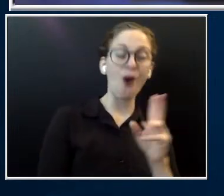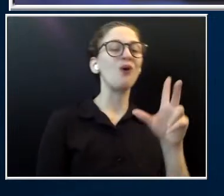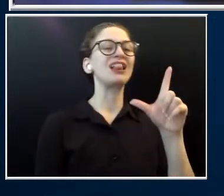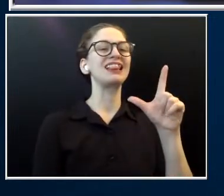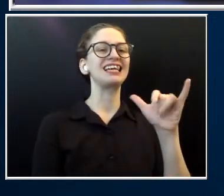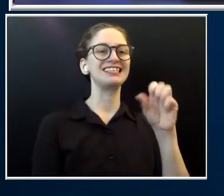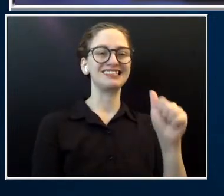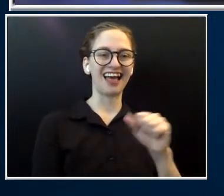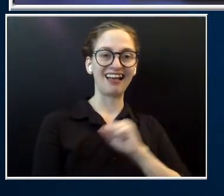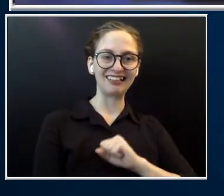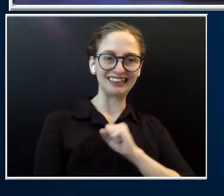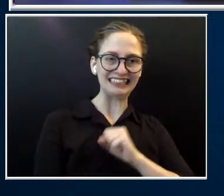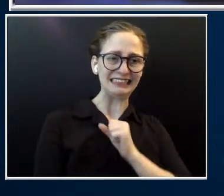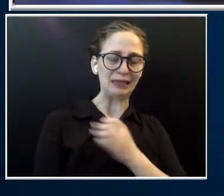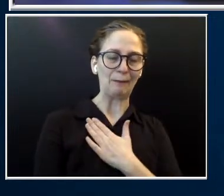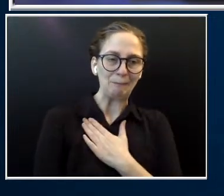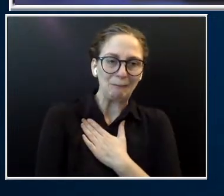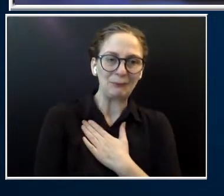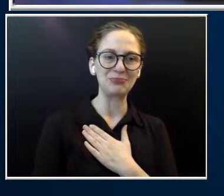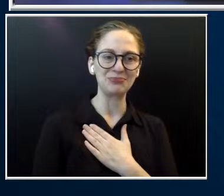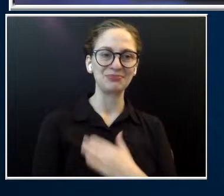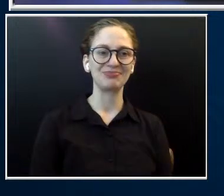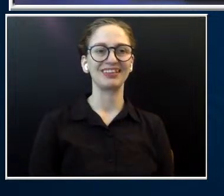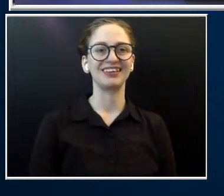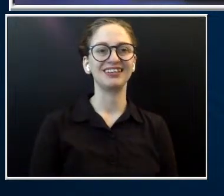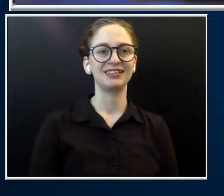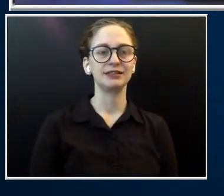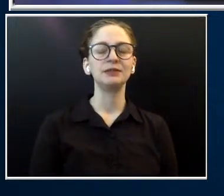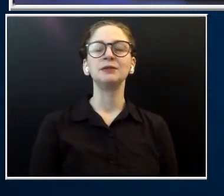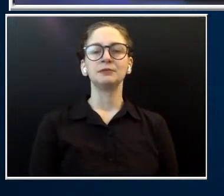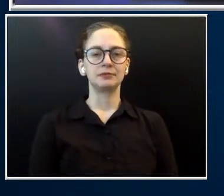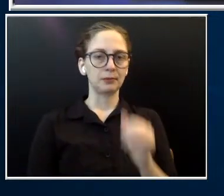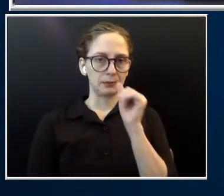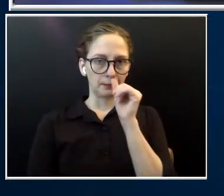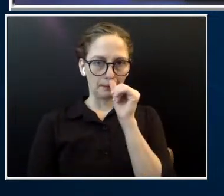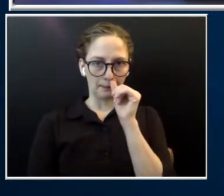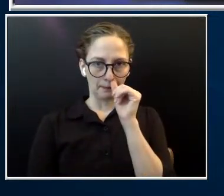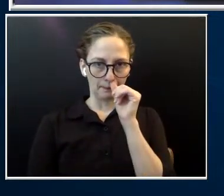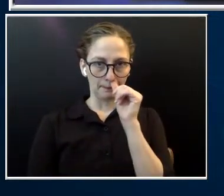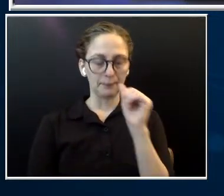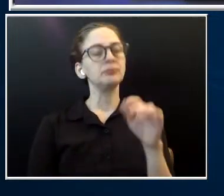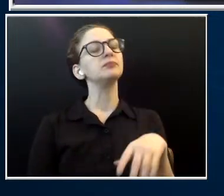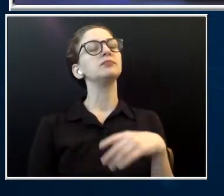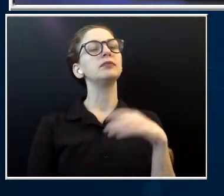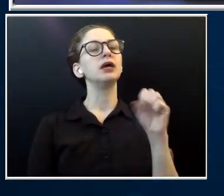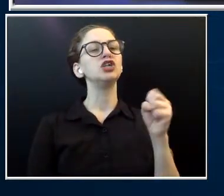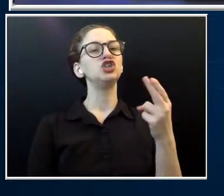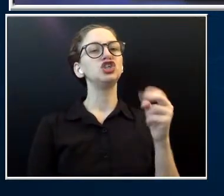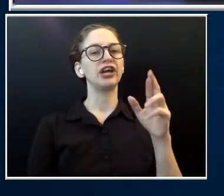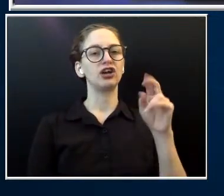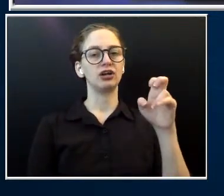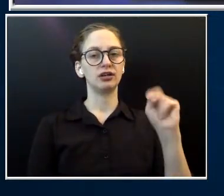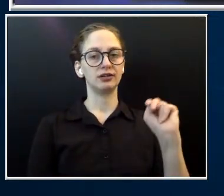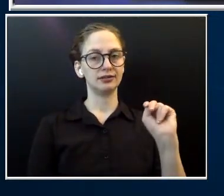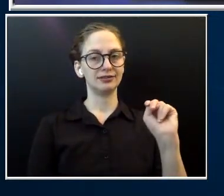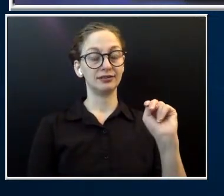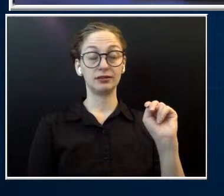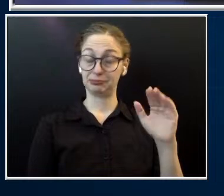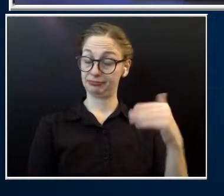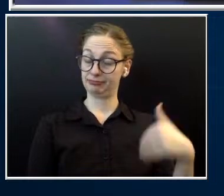guys right now. But Yeah, okay. there's the ball. So, Sharon, listen to this. She says, my mom had